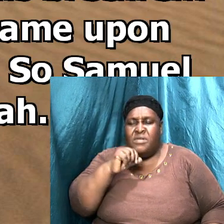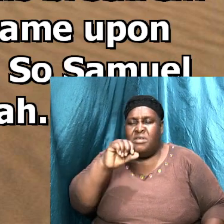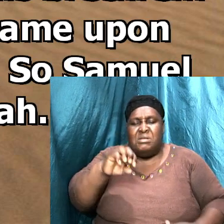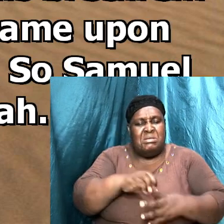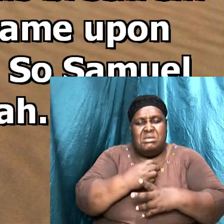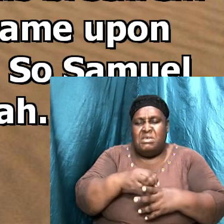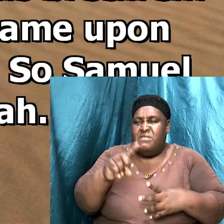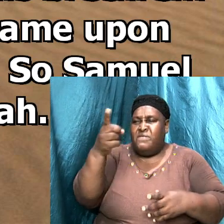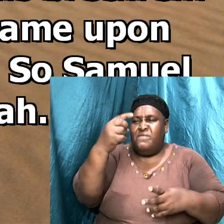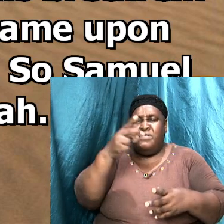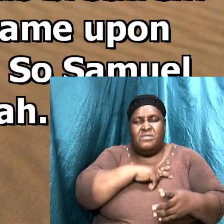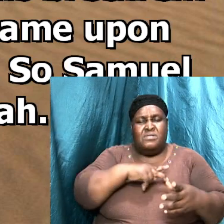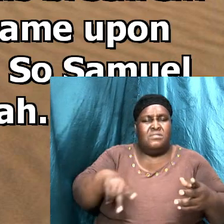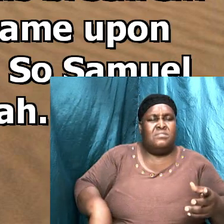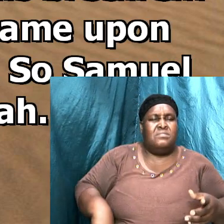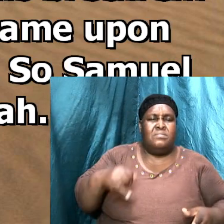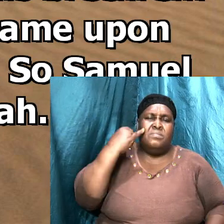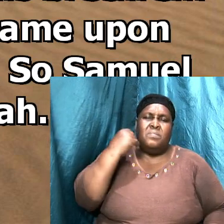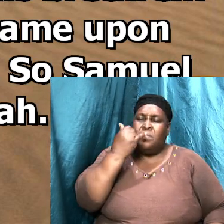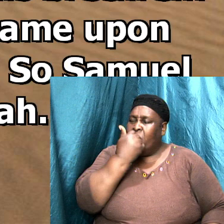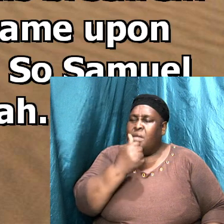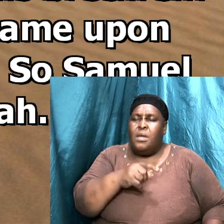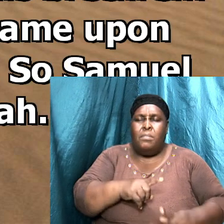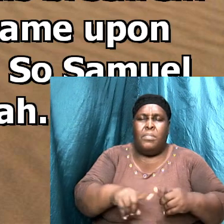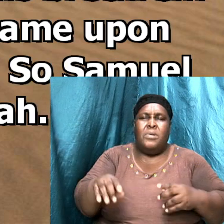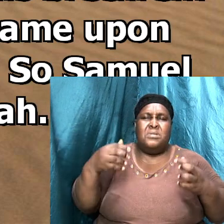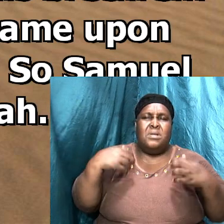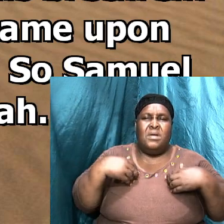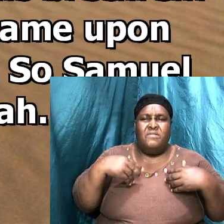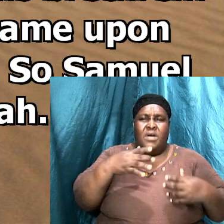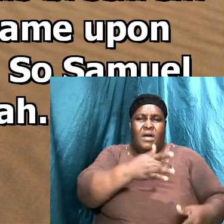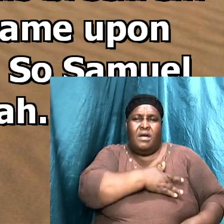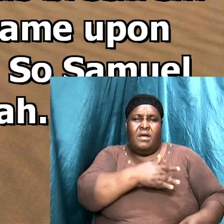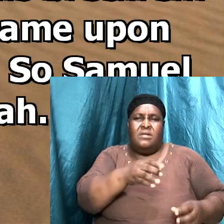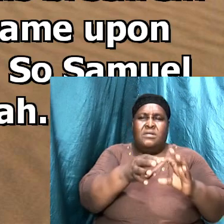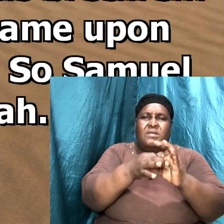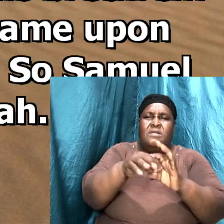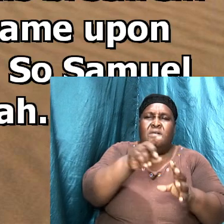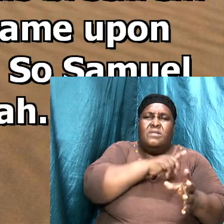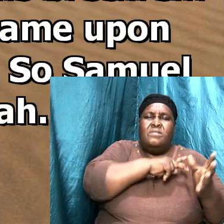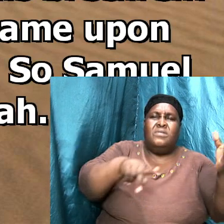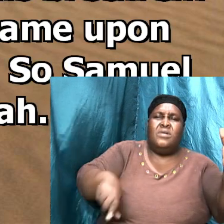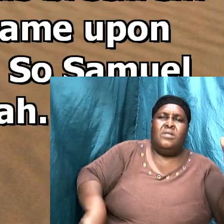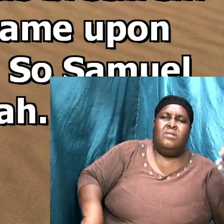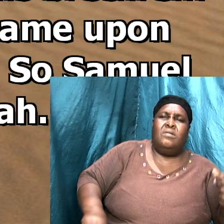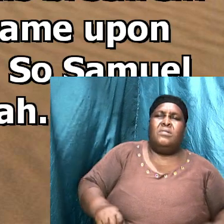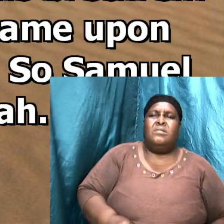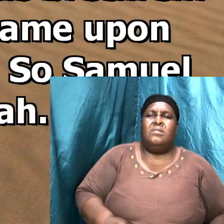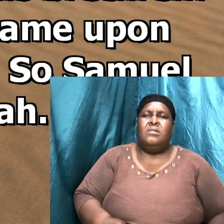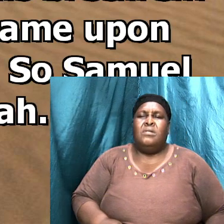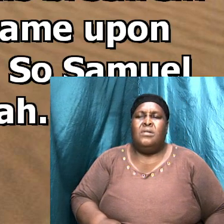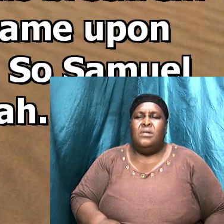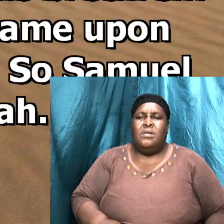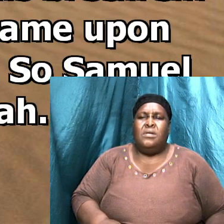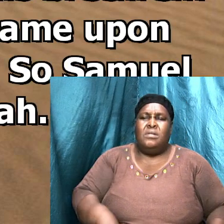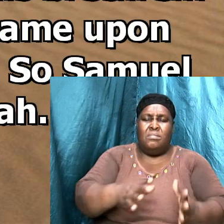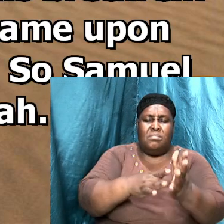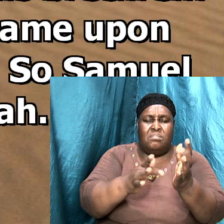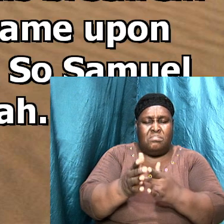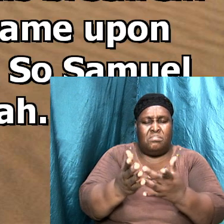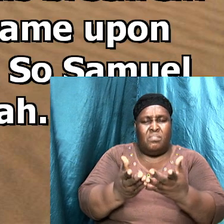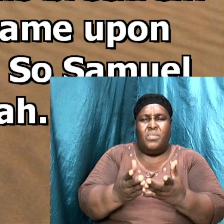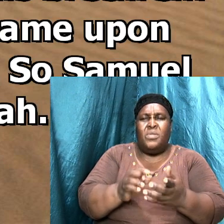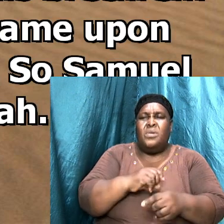But, he had a heart after the Lord. But the Bible says that after